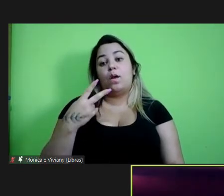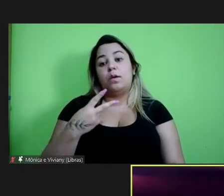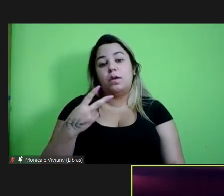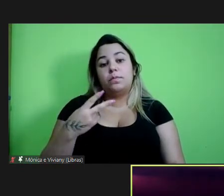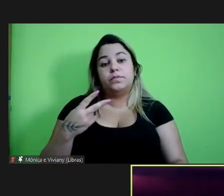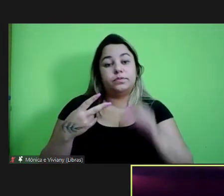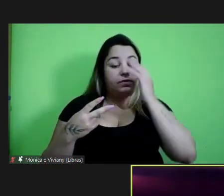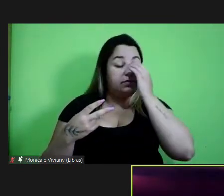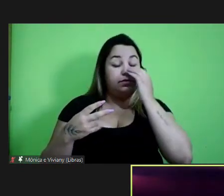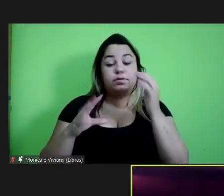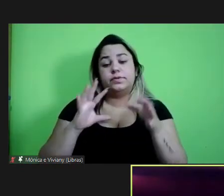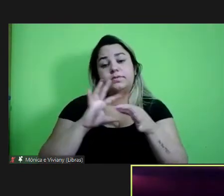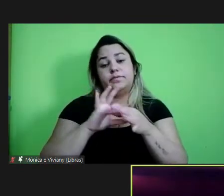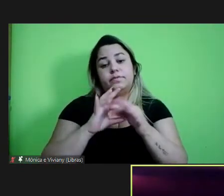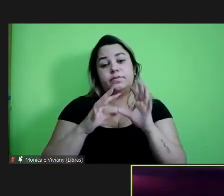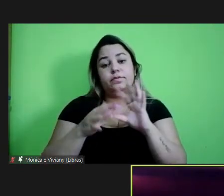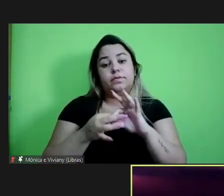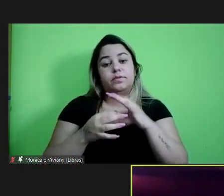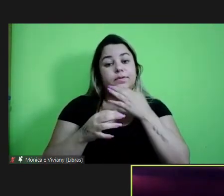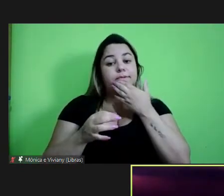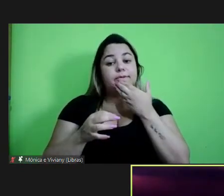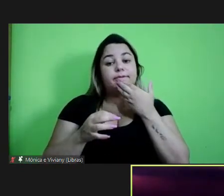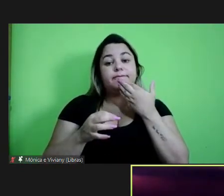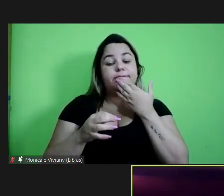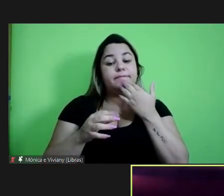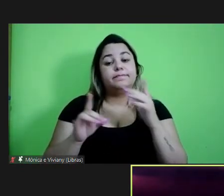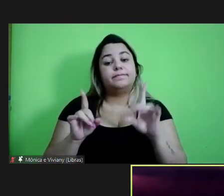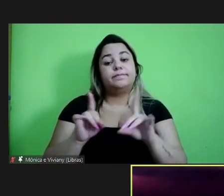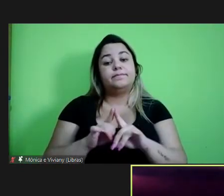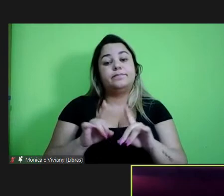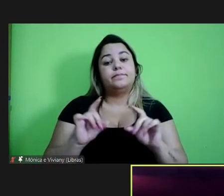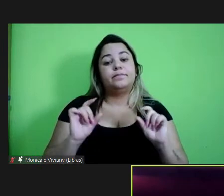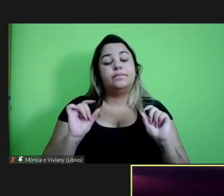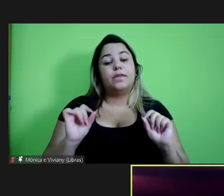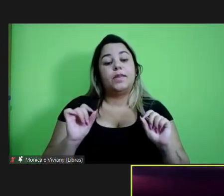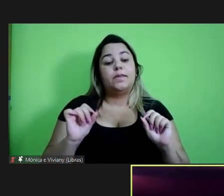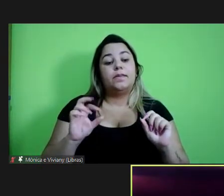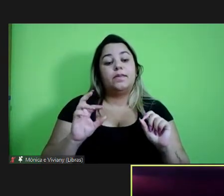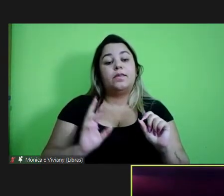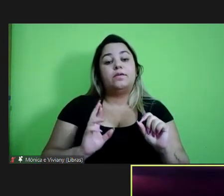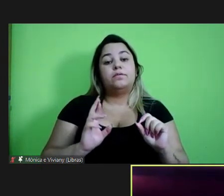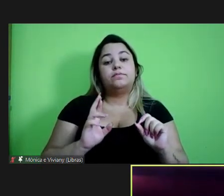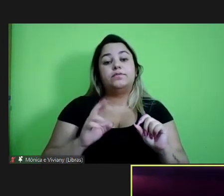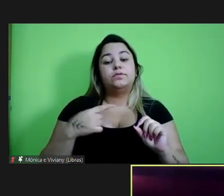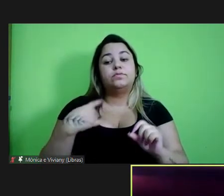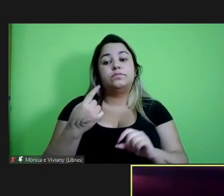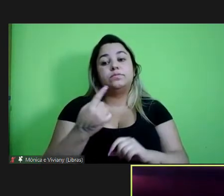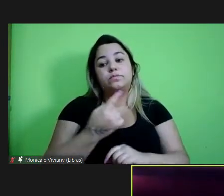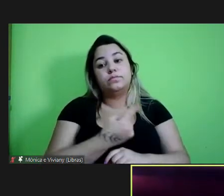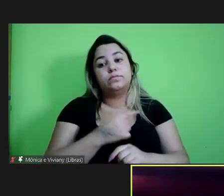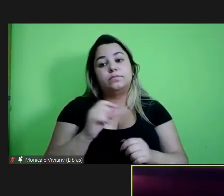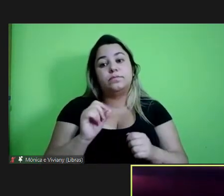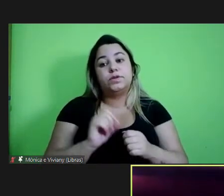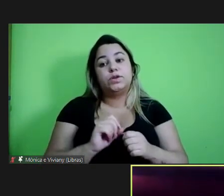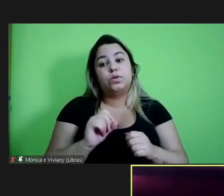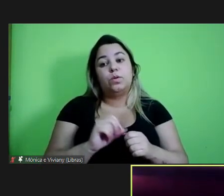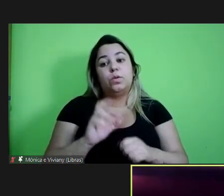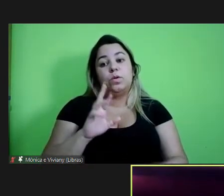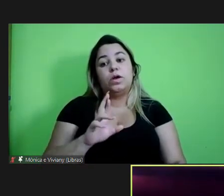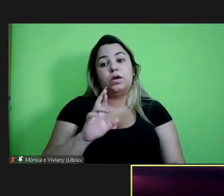in context. We have a referral system that we apply in the United Kingdom, and we work within